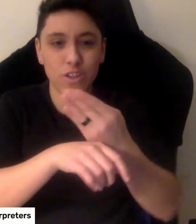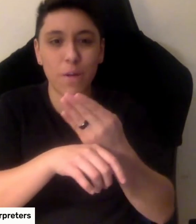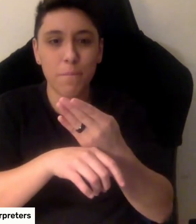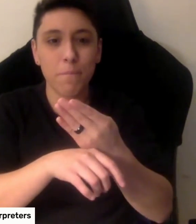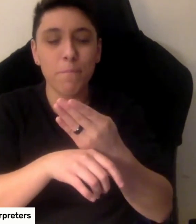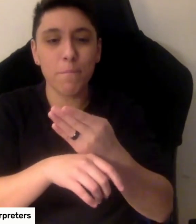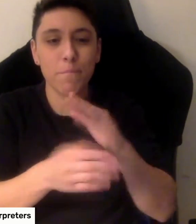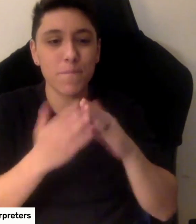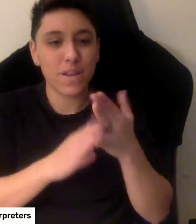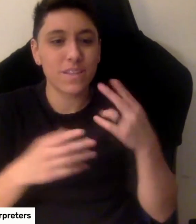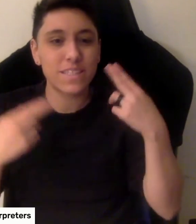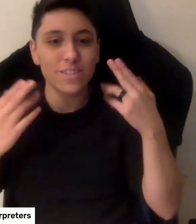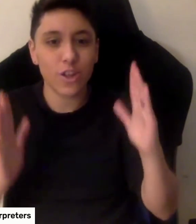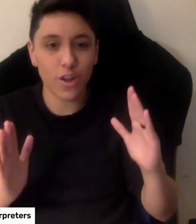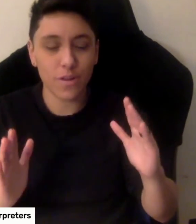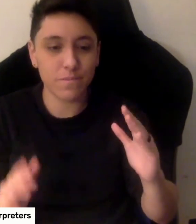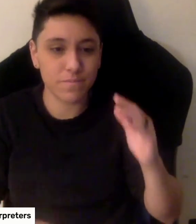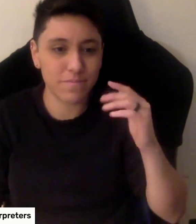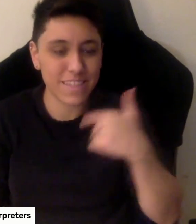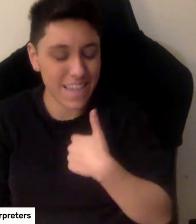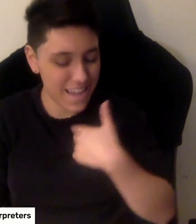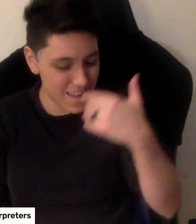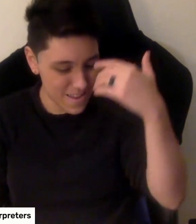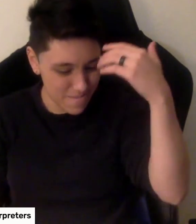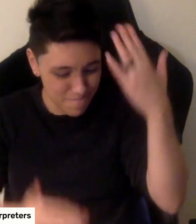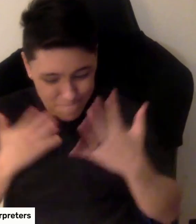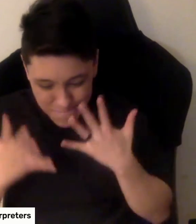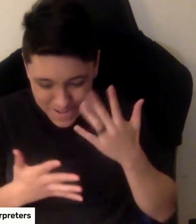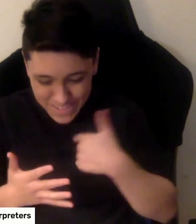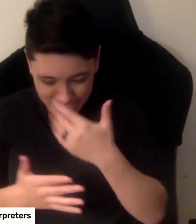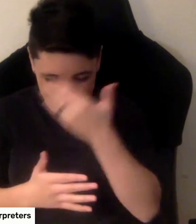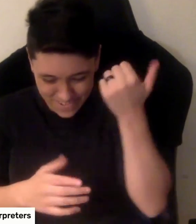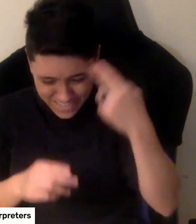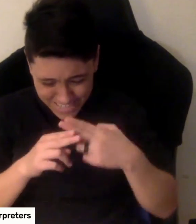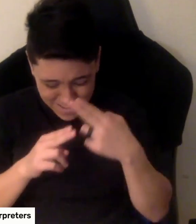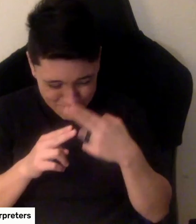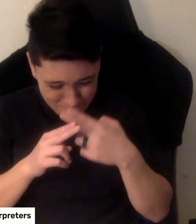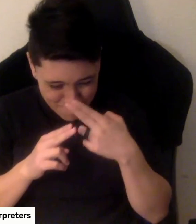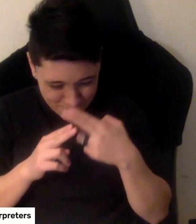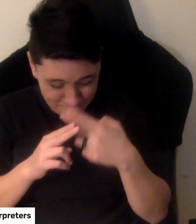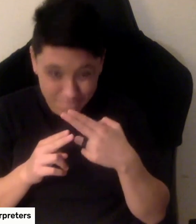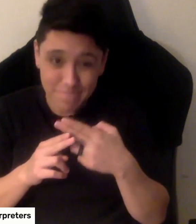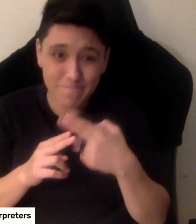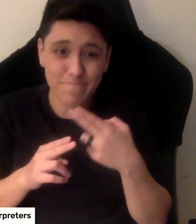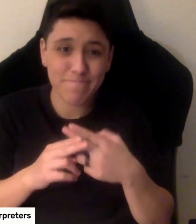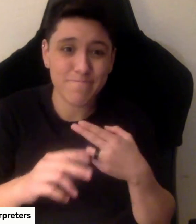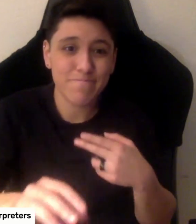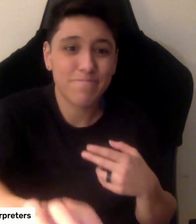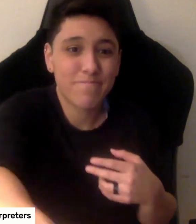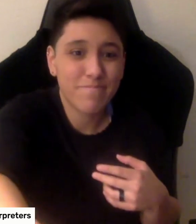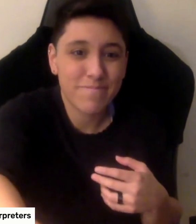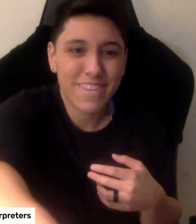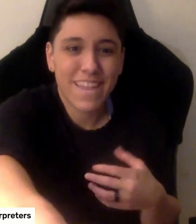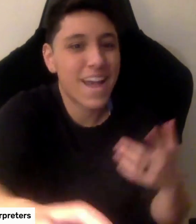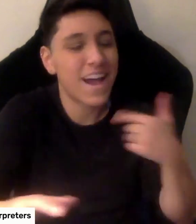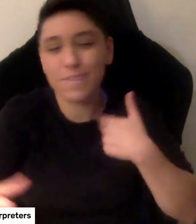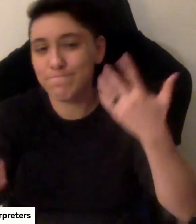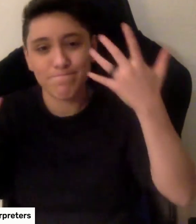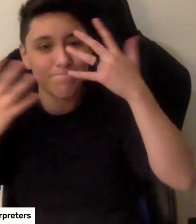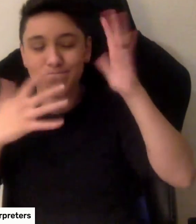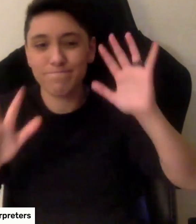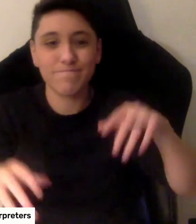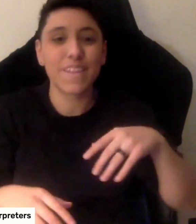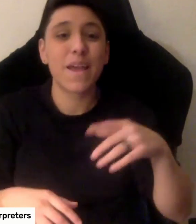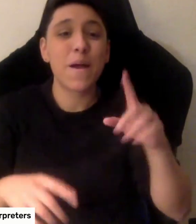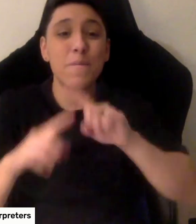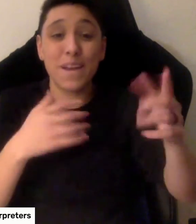And God, I'm so embarrassed. What's his name? Let It Go. Okay, I'm gonna let it go. But anyway, it's gonna be a